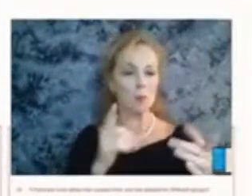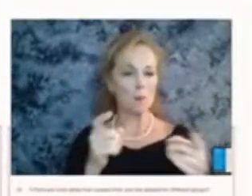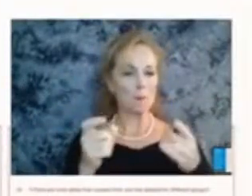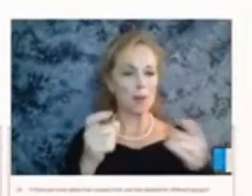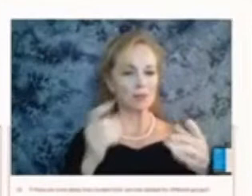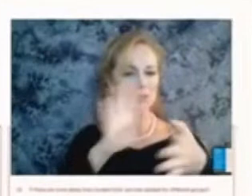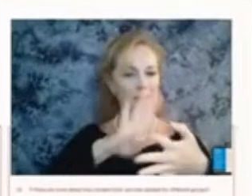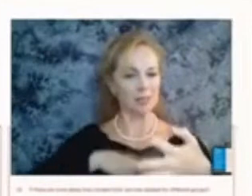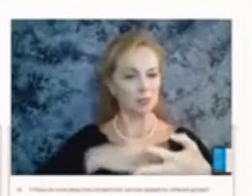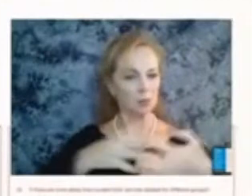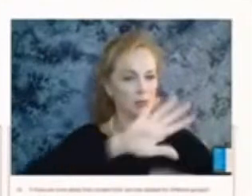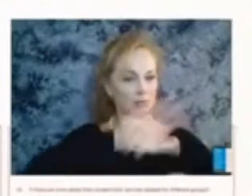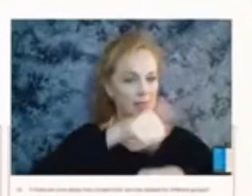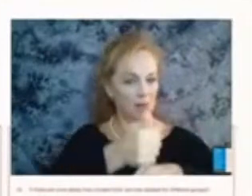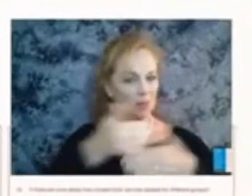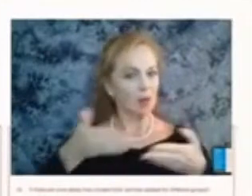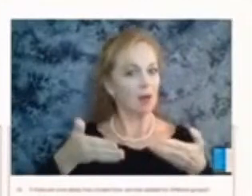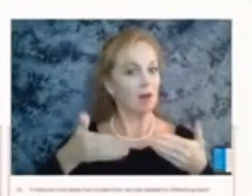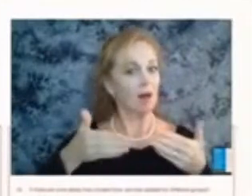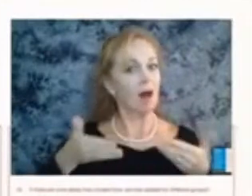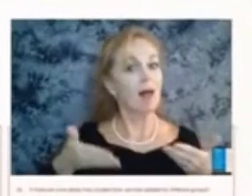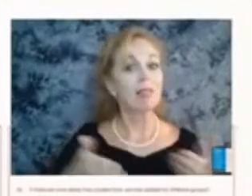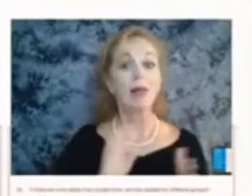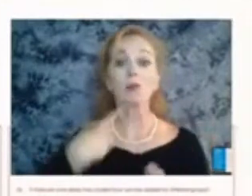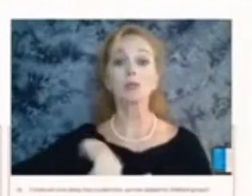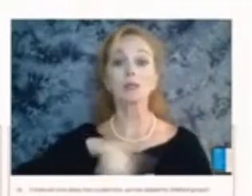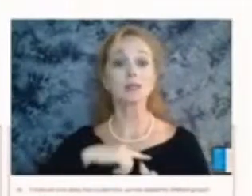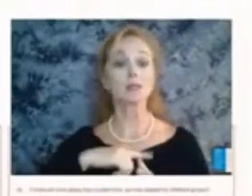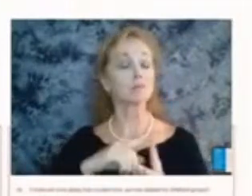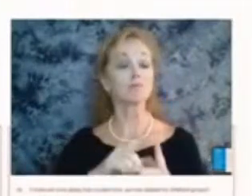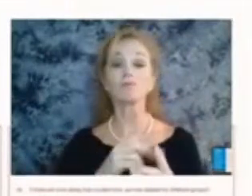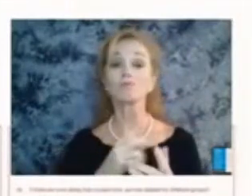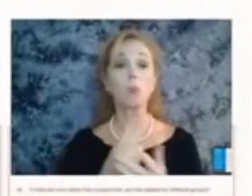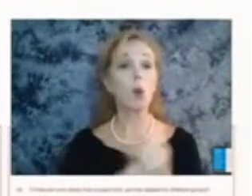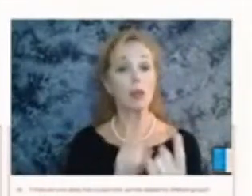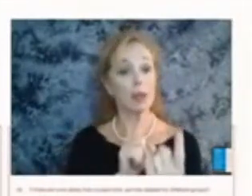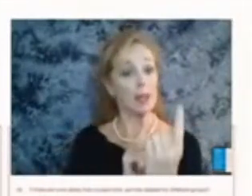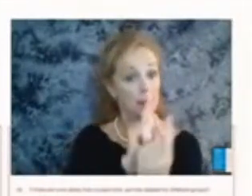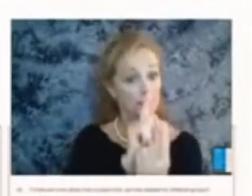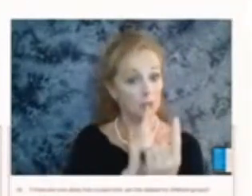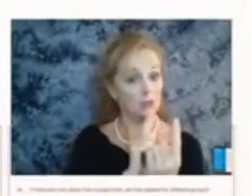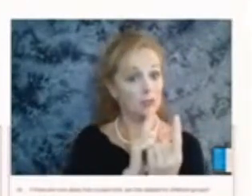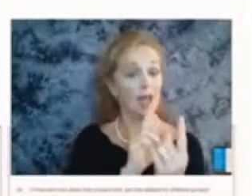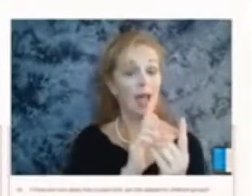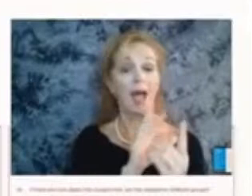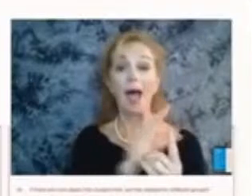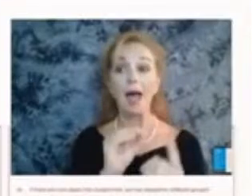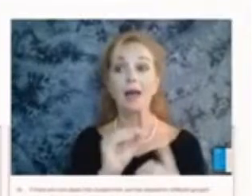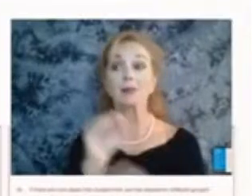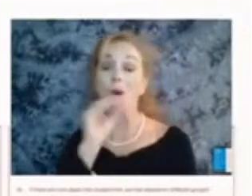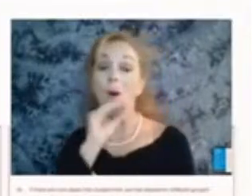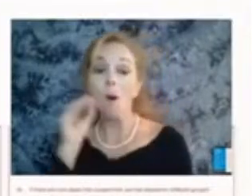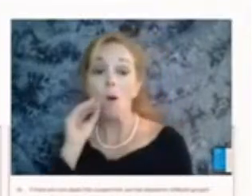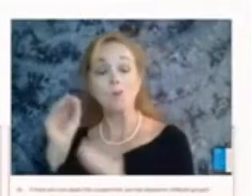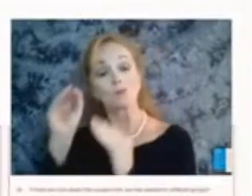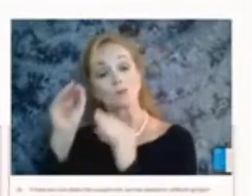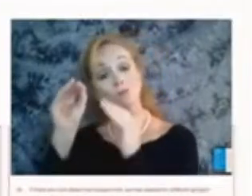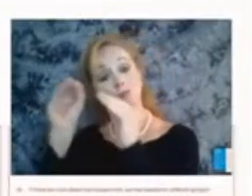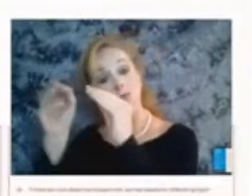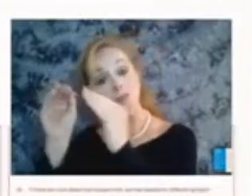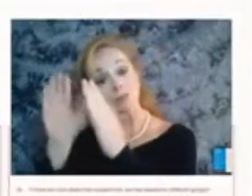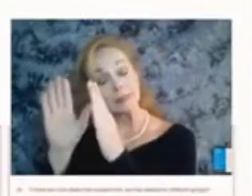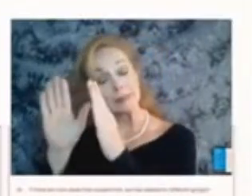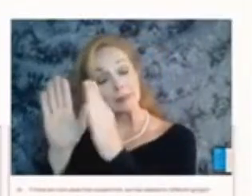that allows us to provide both in-person and remote instruction? And so right now, we are